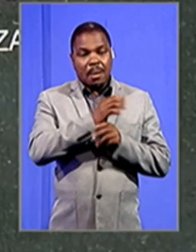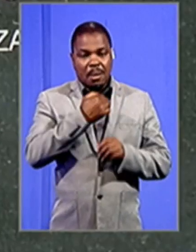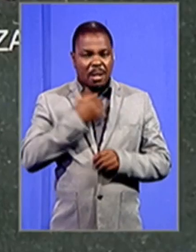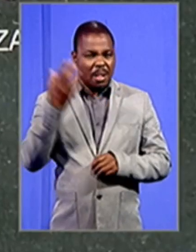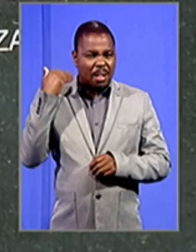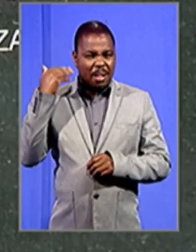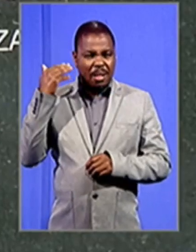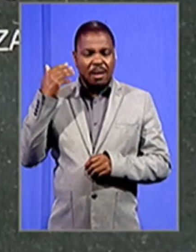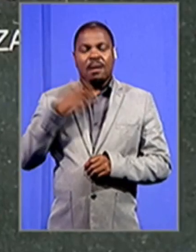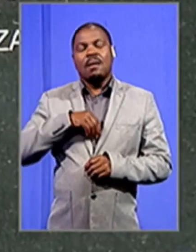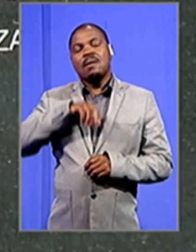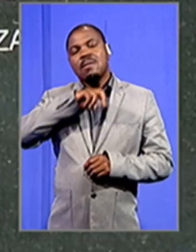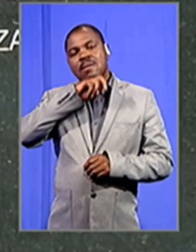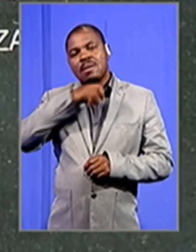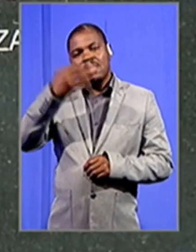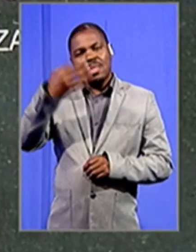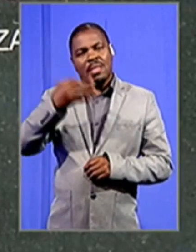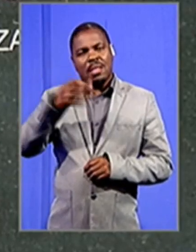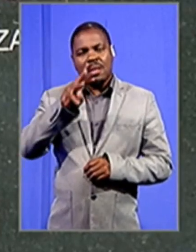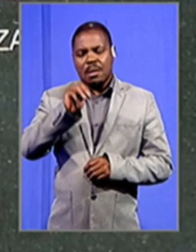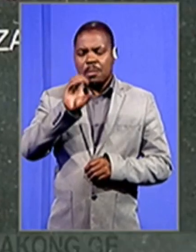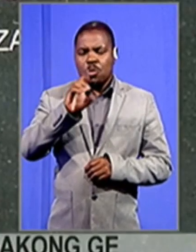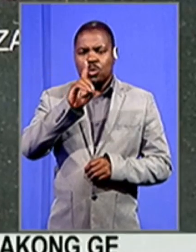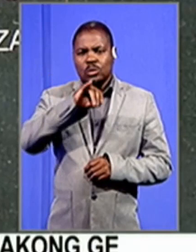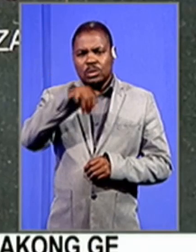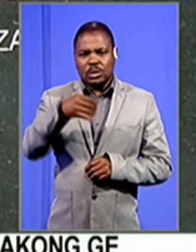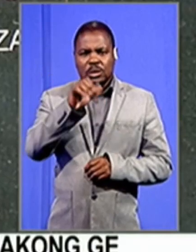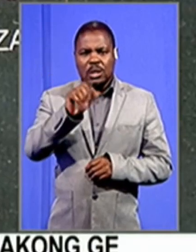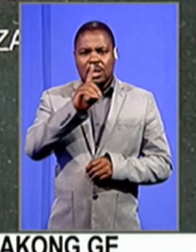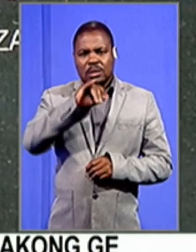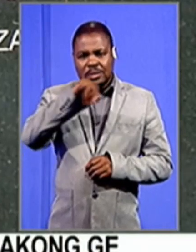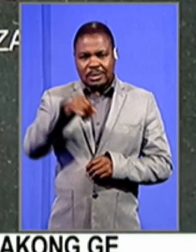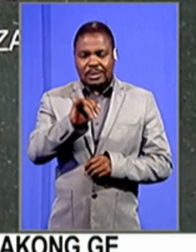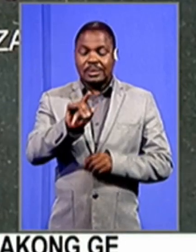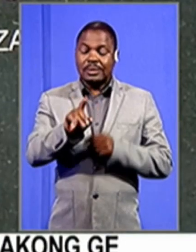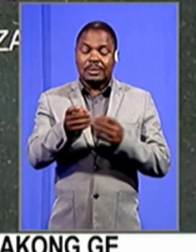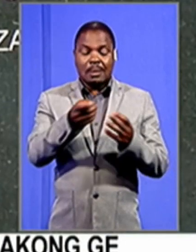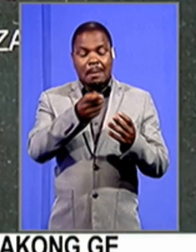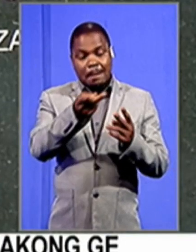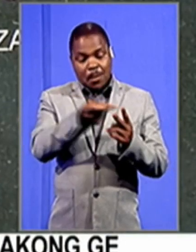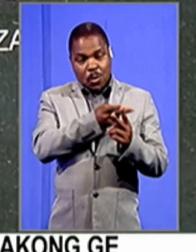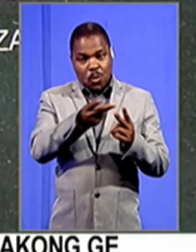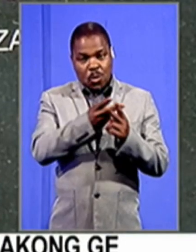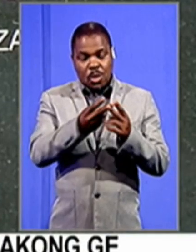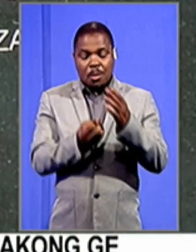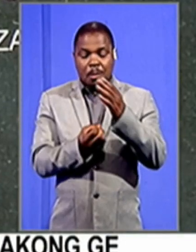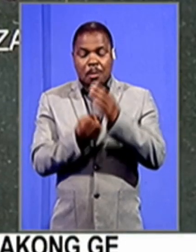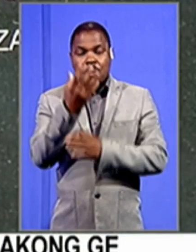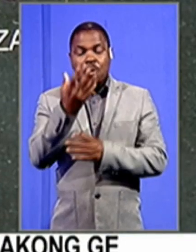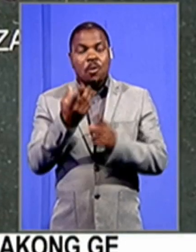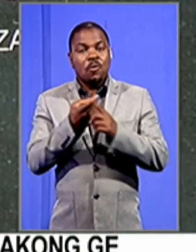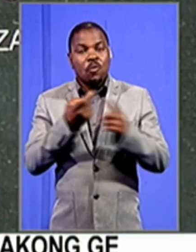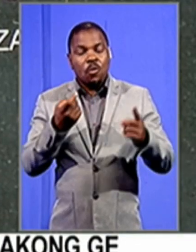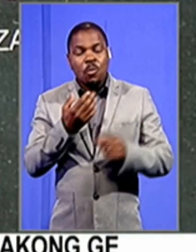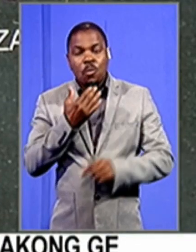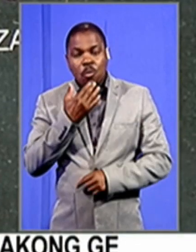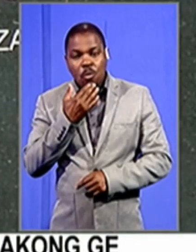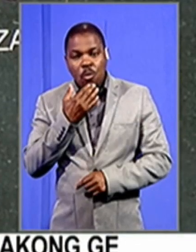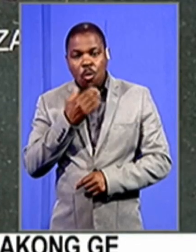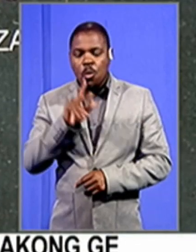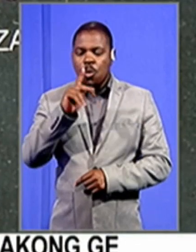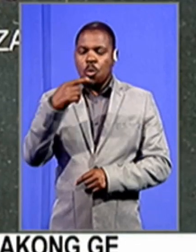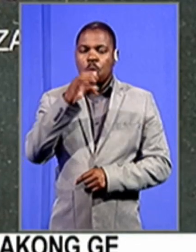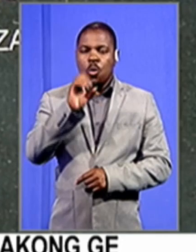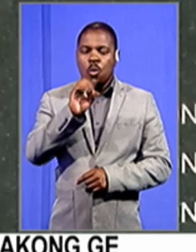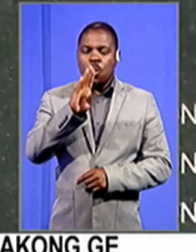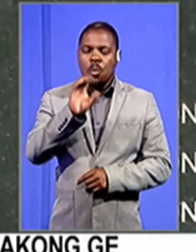Kgošigatšana Modjadji wa boraro ba tswala ka ha mapa kgobolo mooko khata